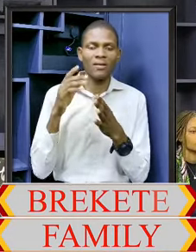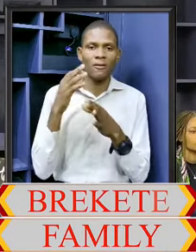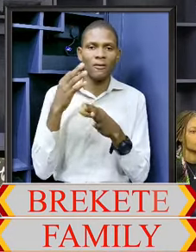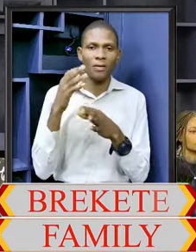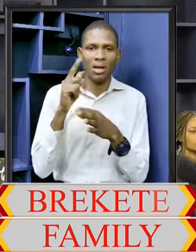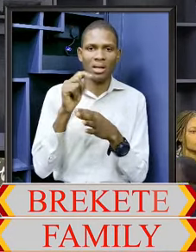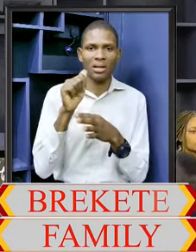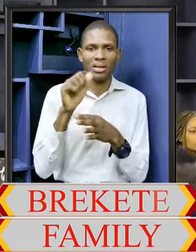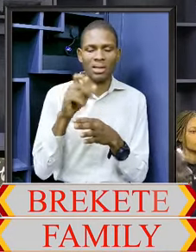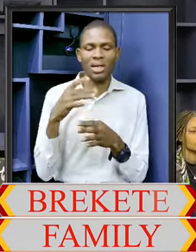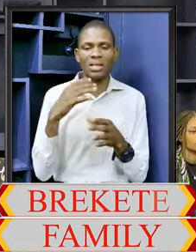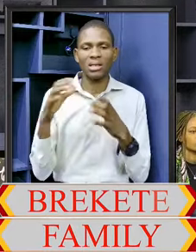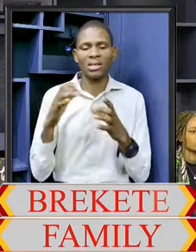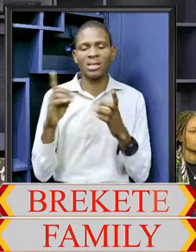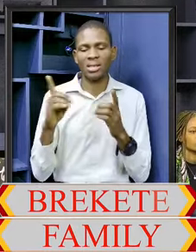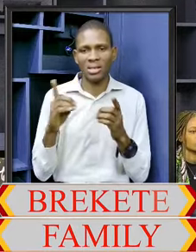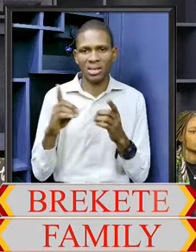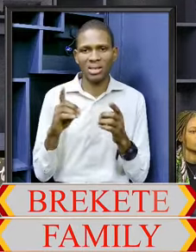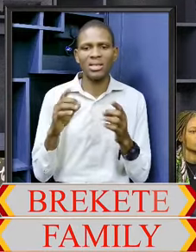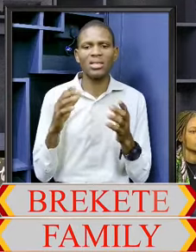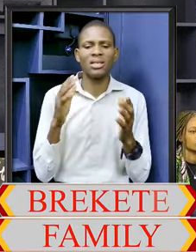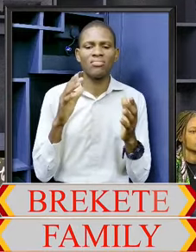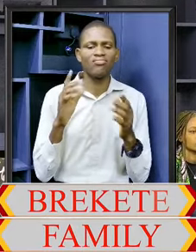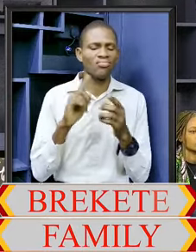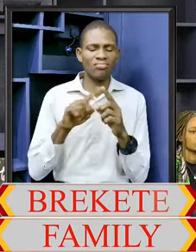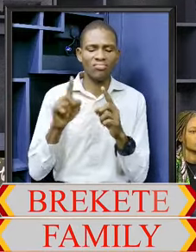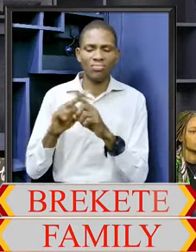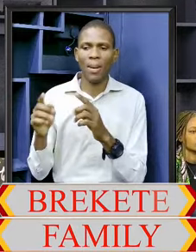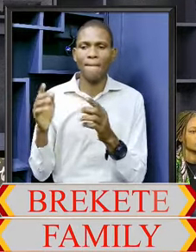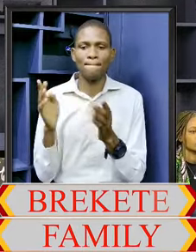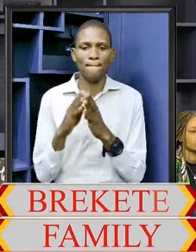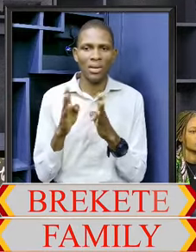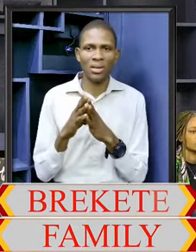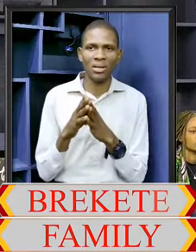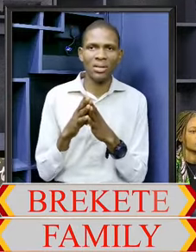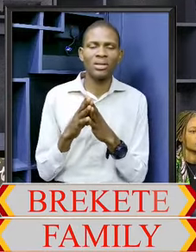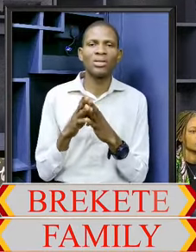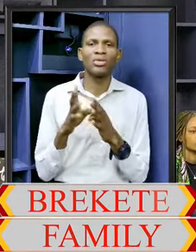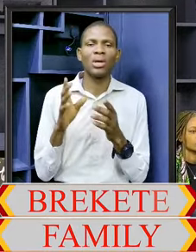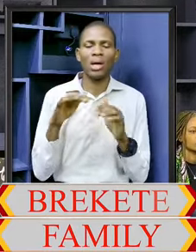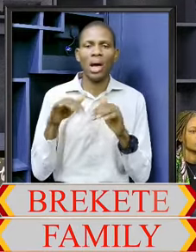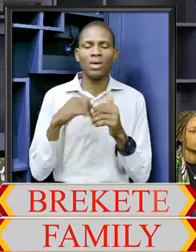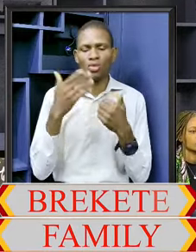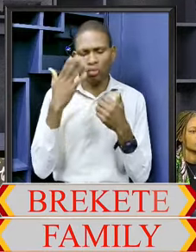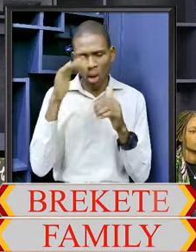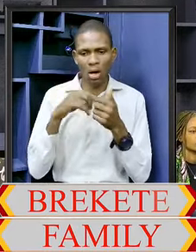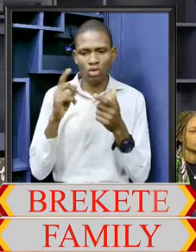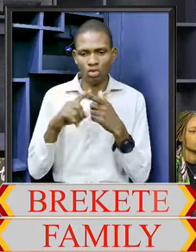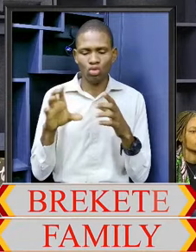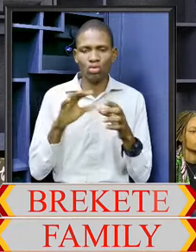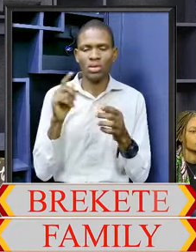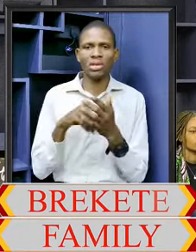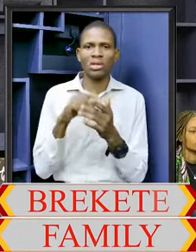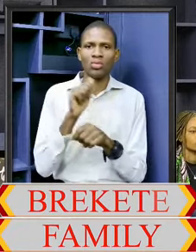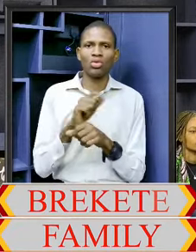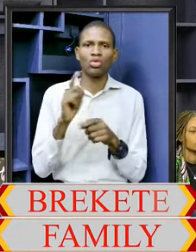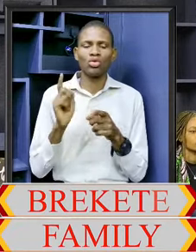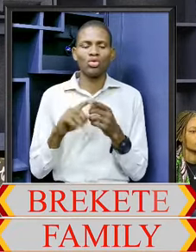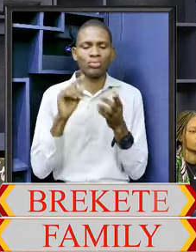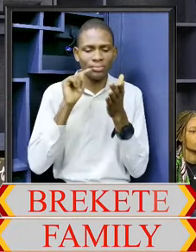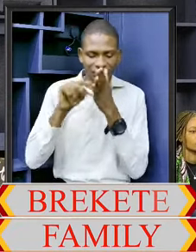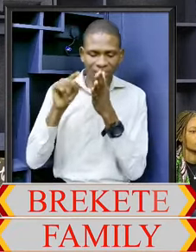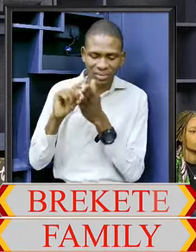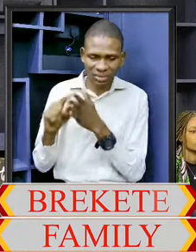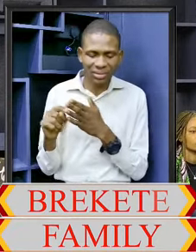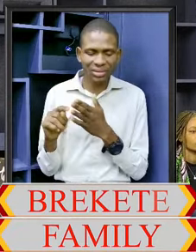do several meetings, prepare how they go do this work, make them sanitize the lab testing system, medical